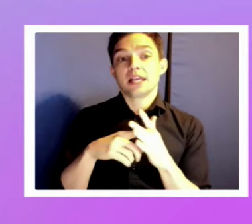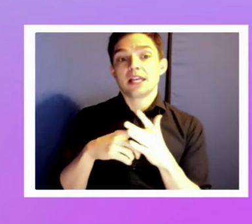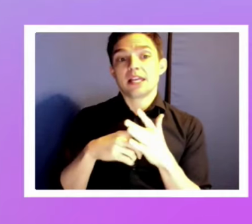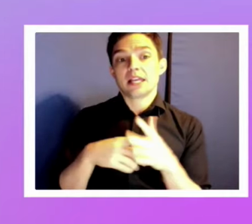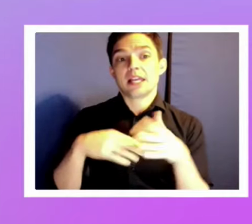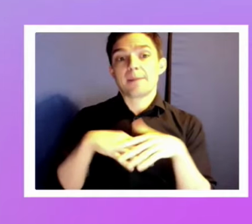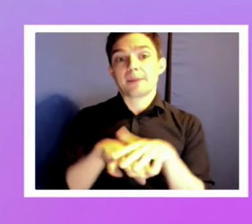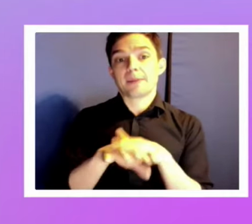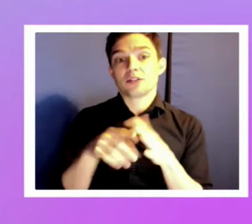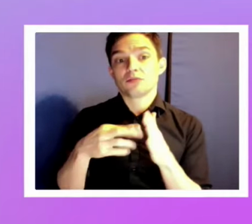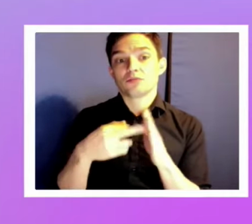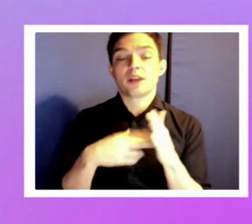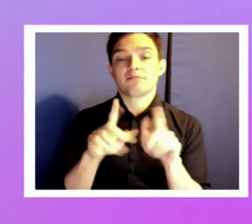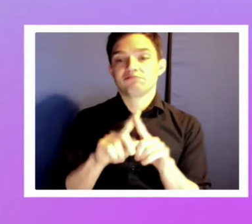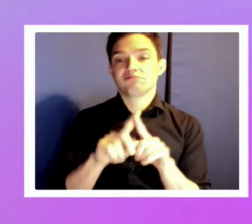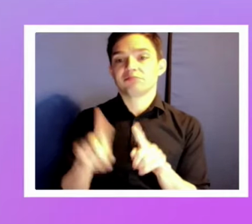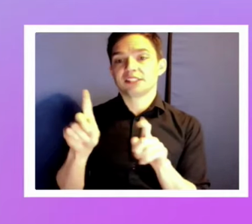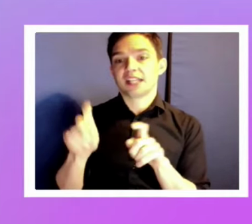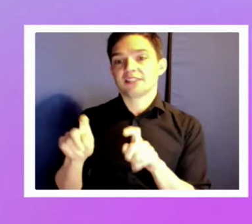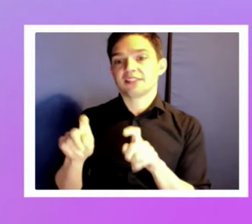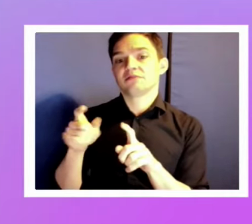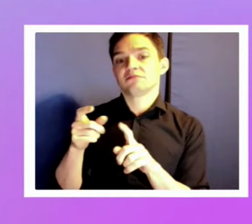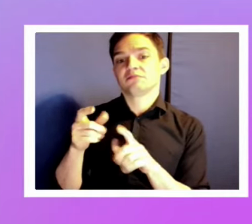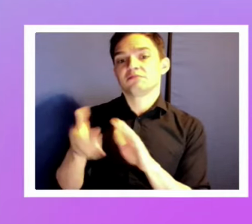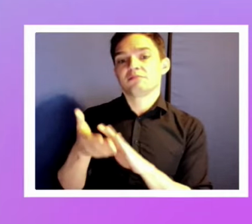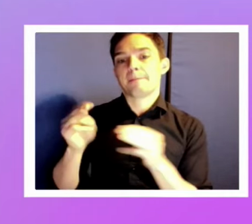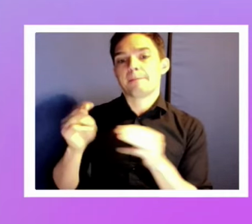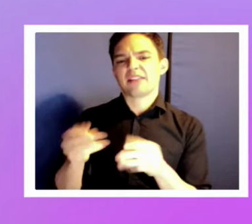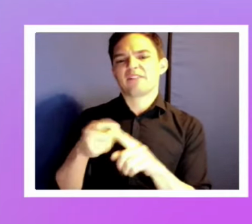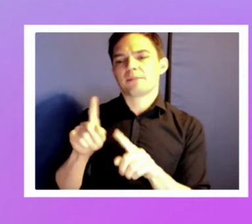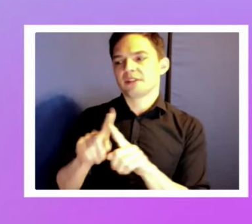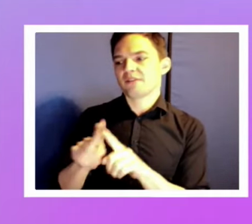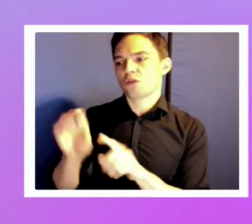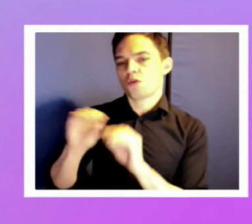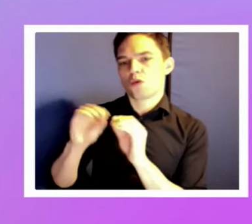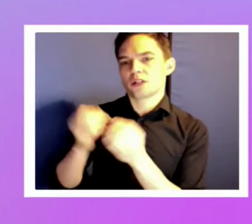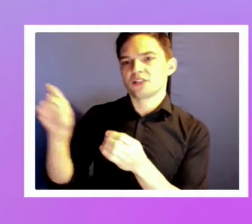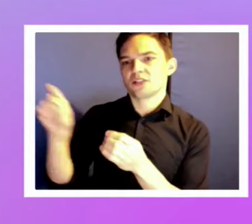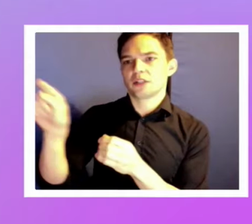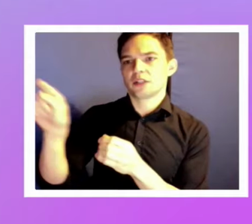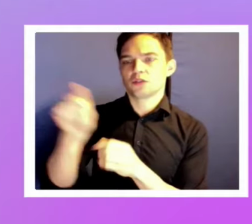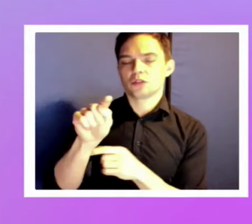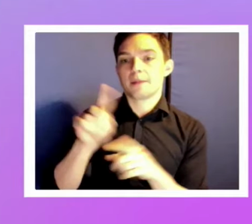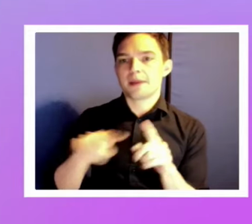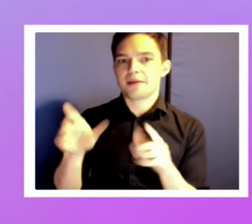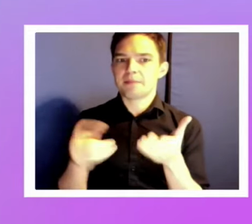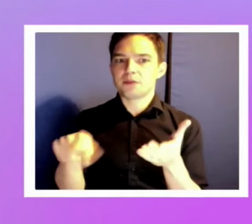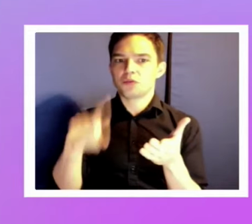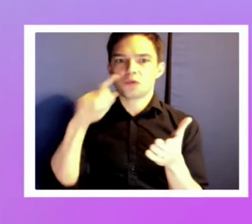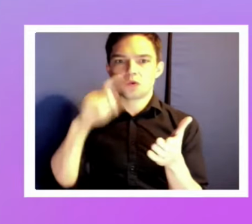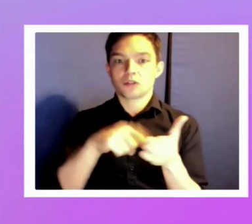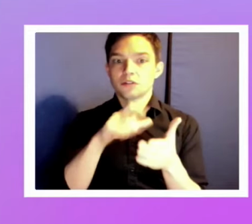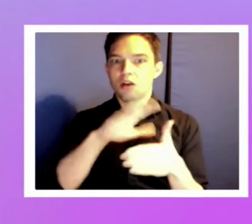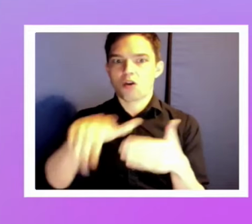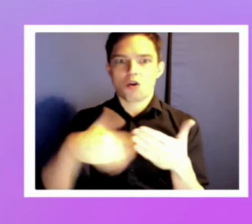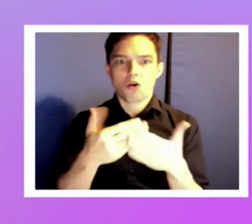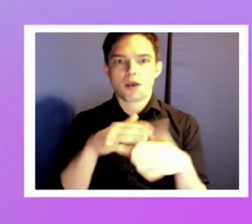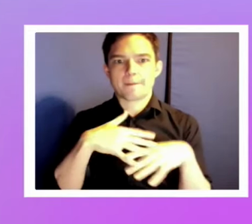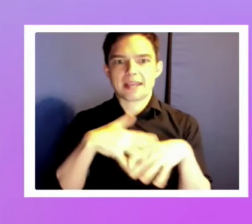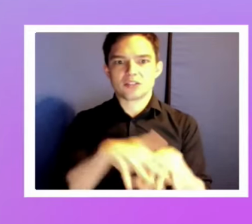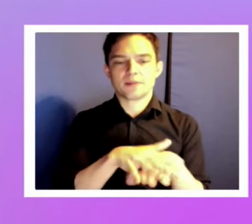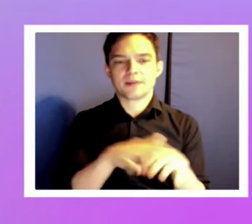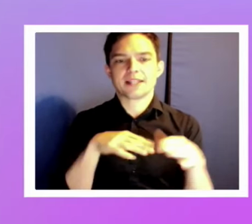data from a number of organizations, but you may have also noticed not all mainstream accessibility tools are on